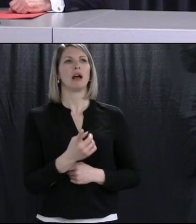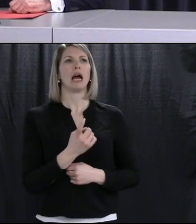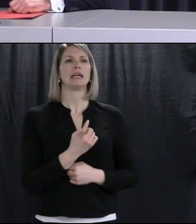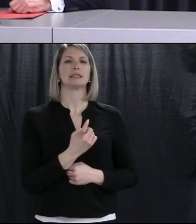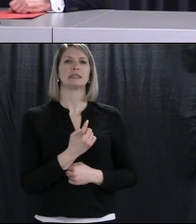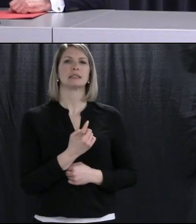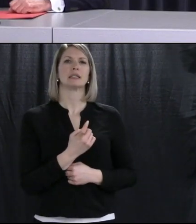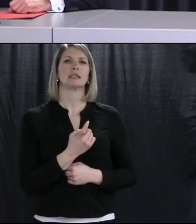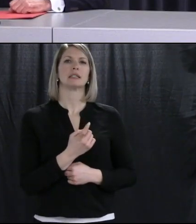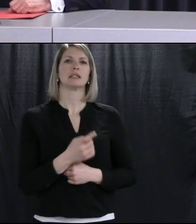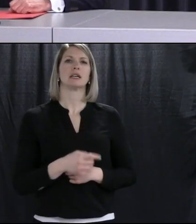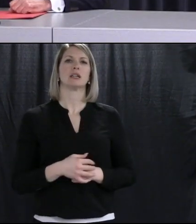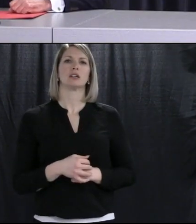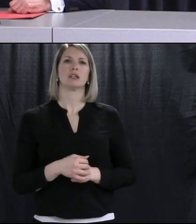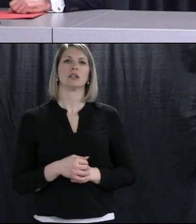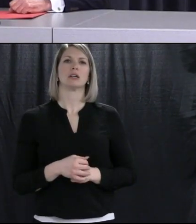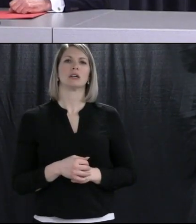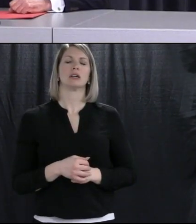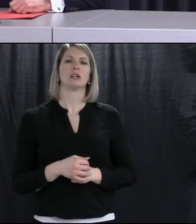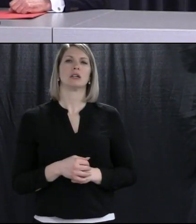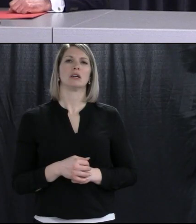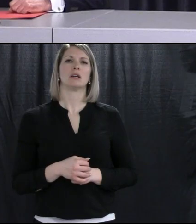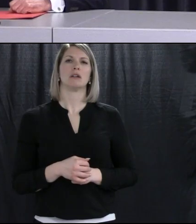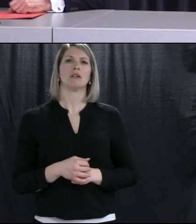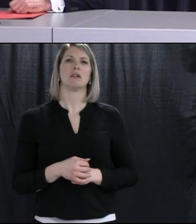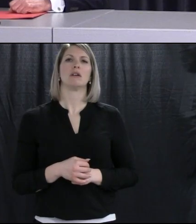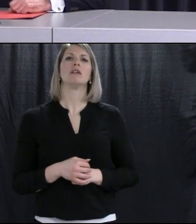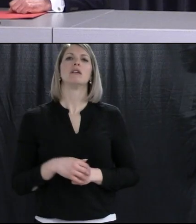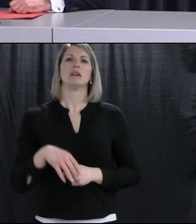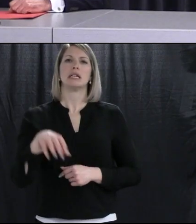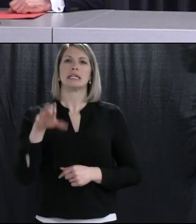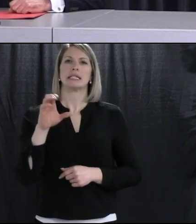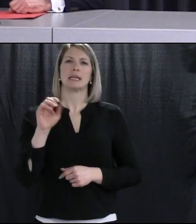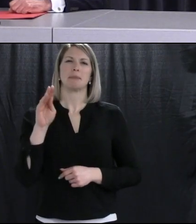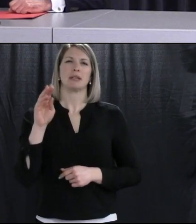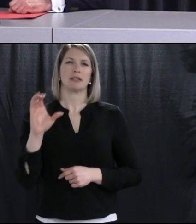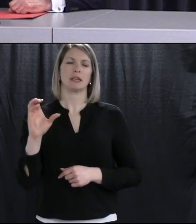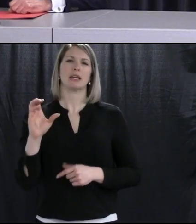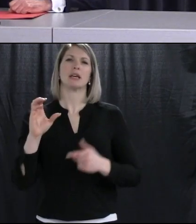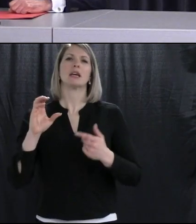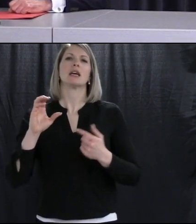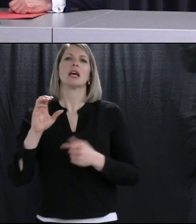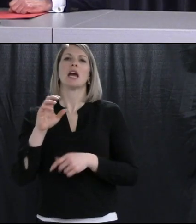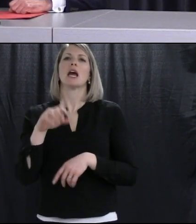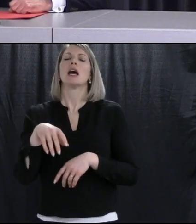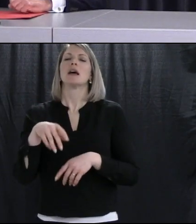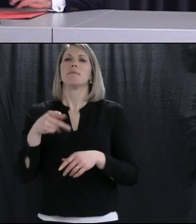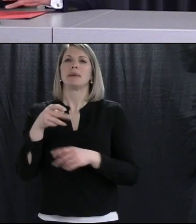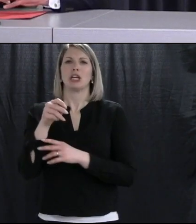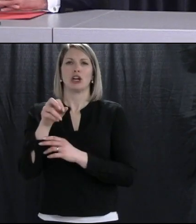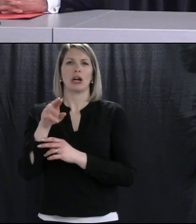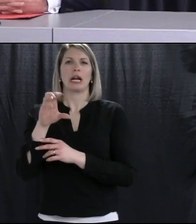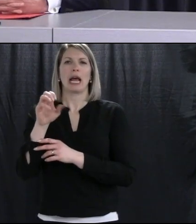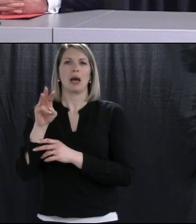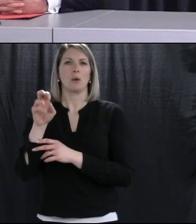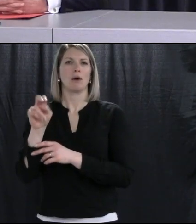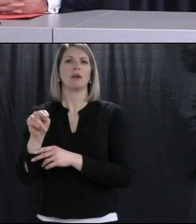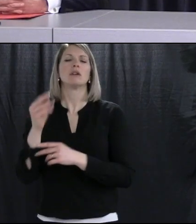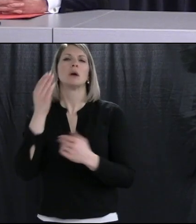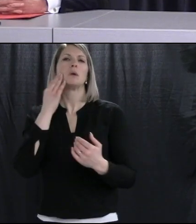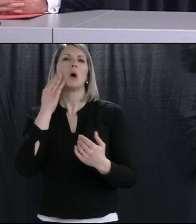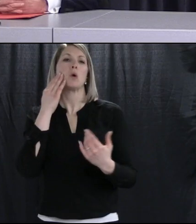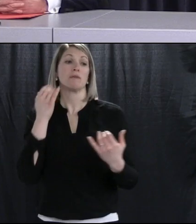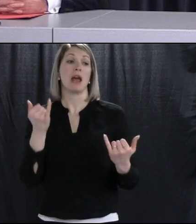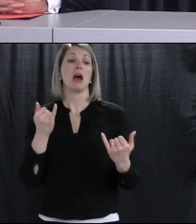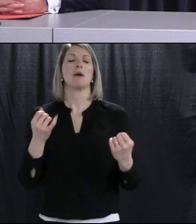We're now going to have a larger number of people who are self-isolating because there's lots of folks who are coming back from outside of the province. A lot of